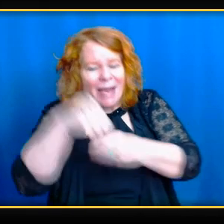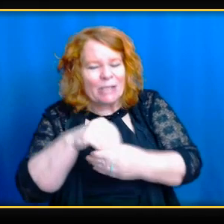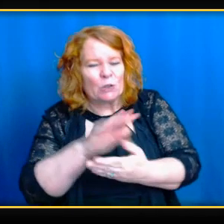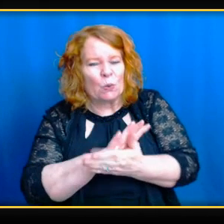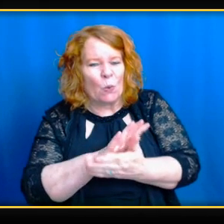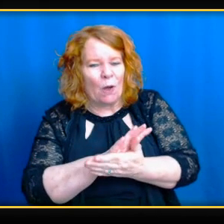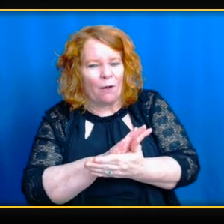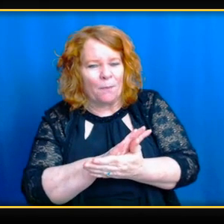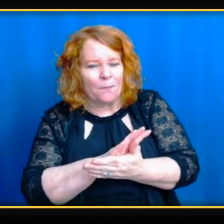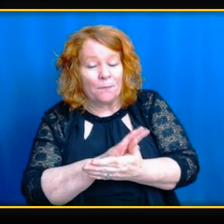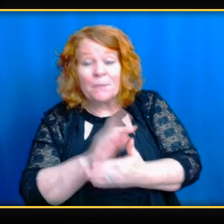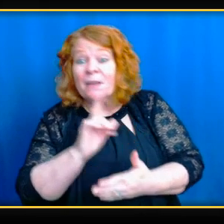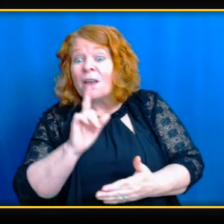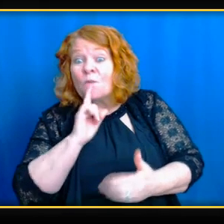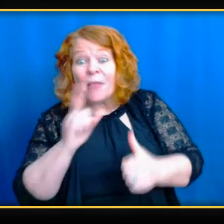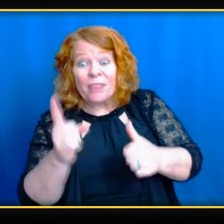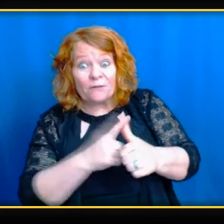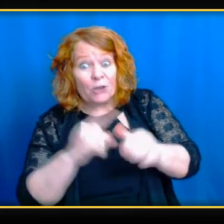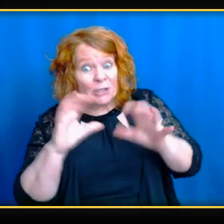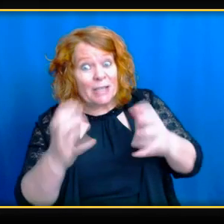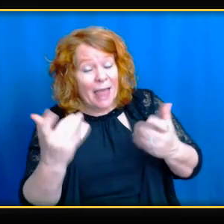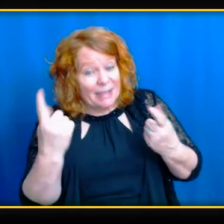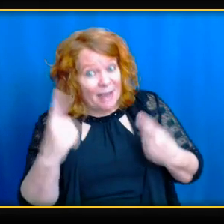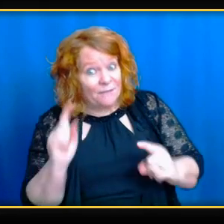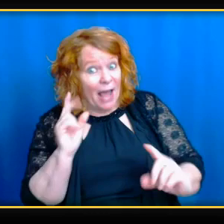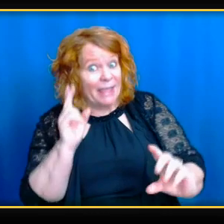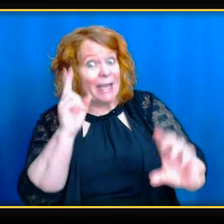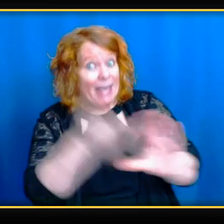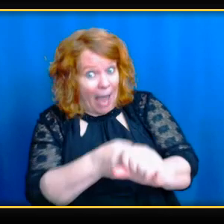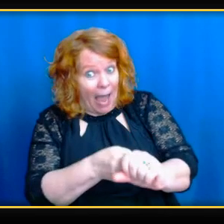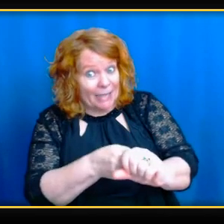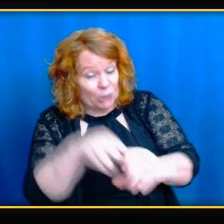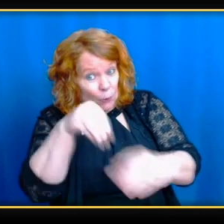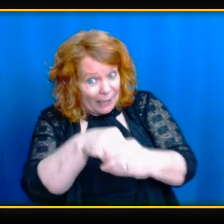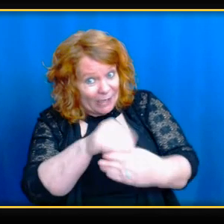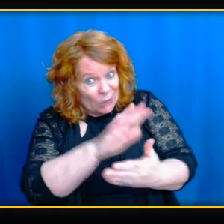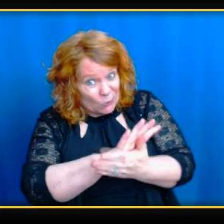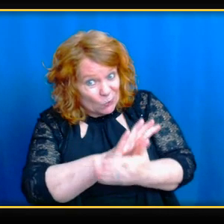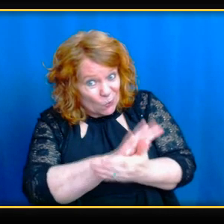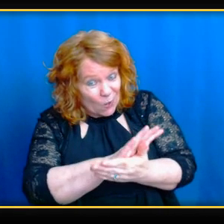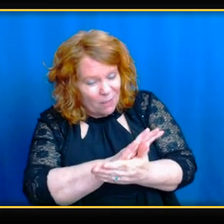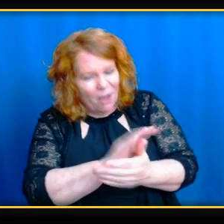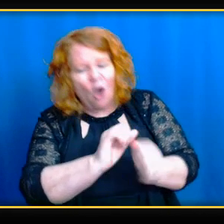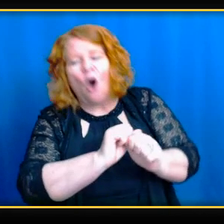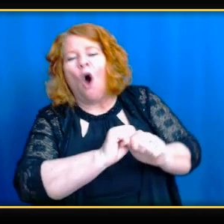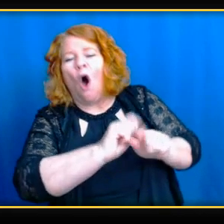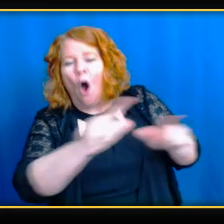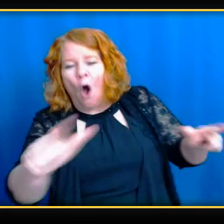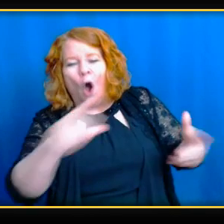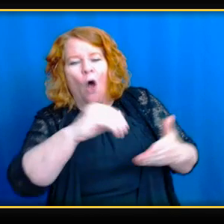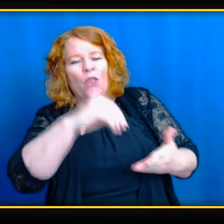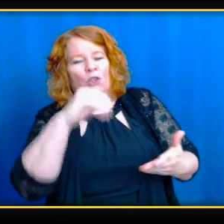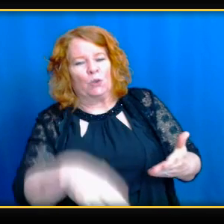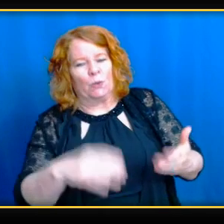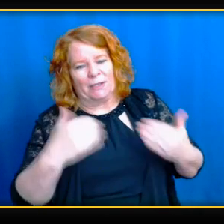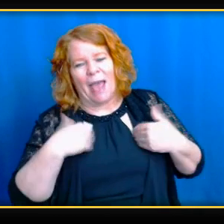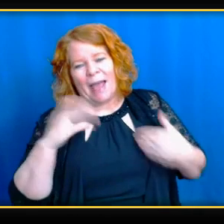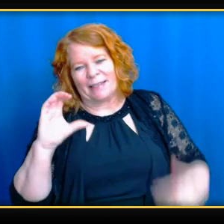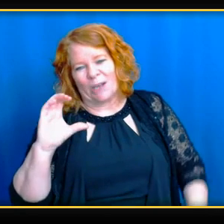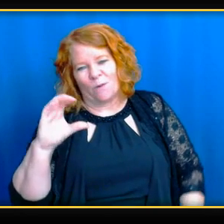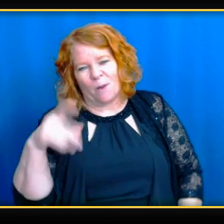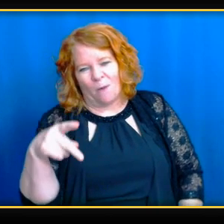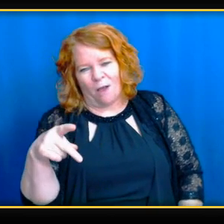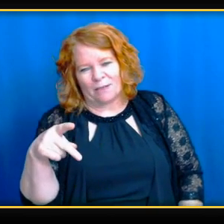I finally did get to go to had all children with cerebral palsy. And I was the first